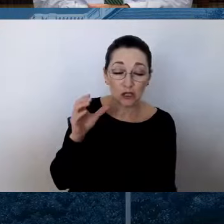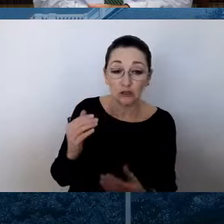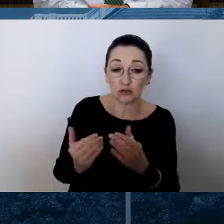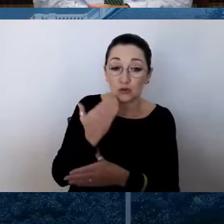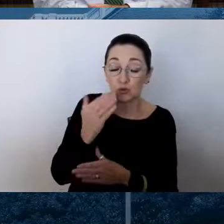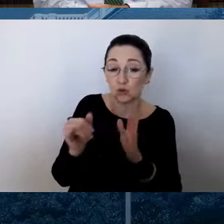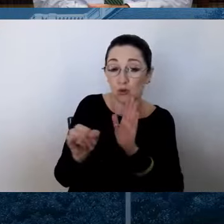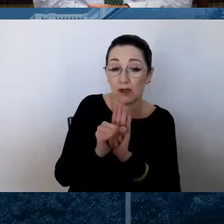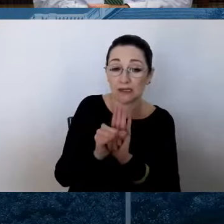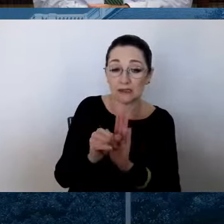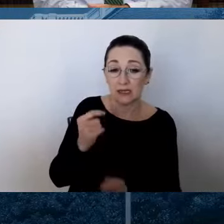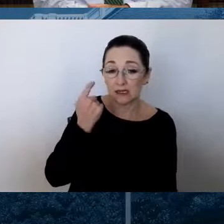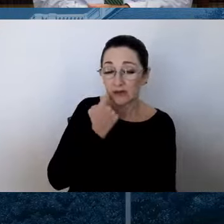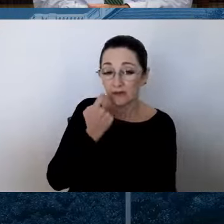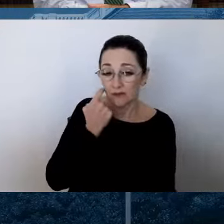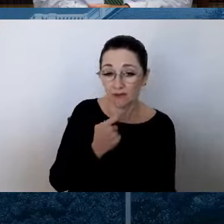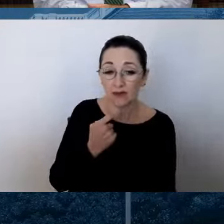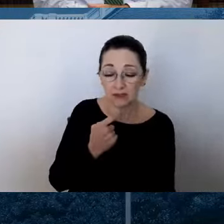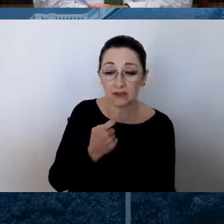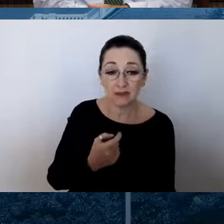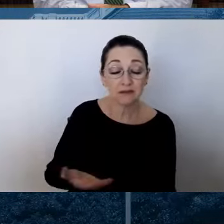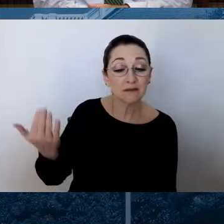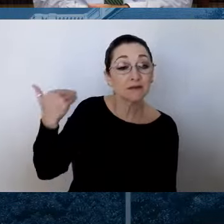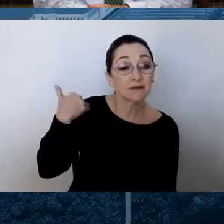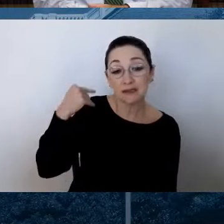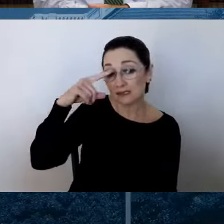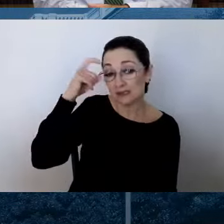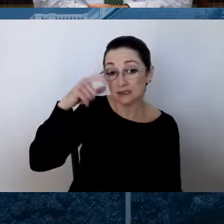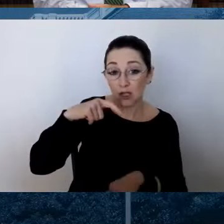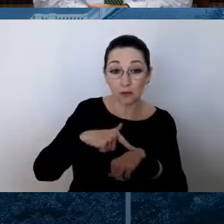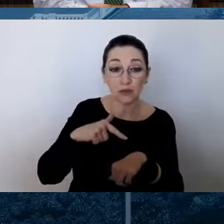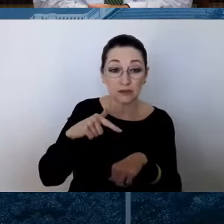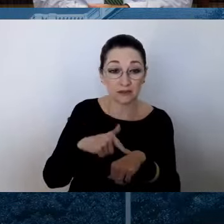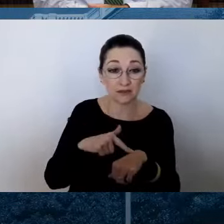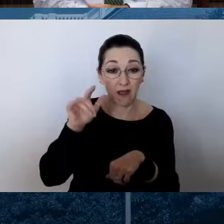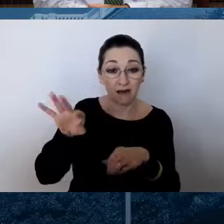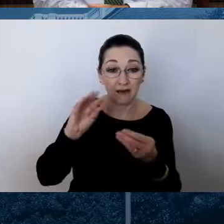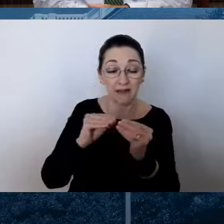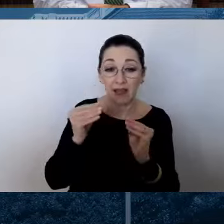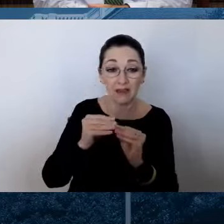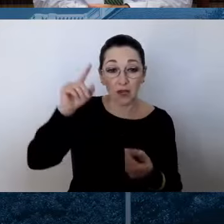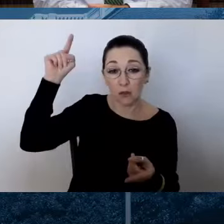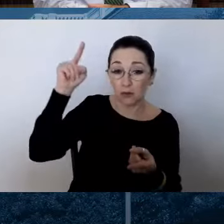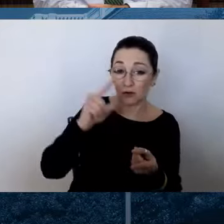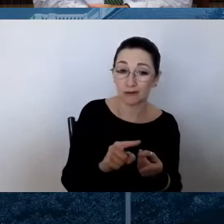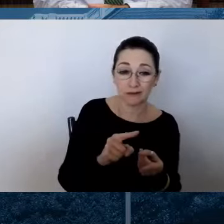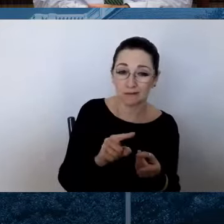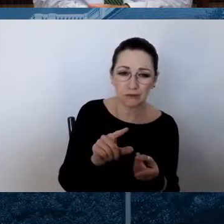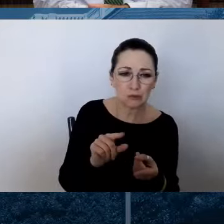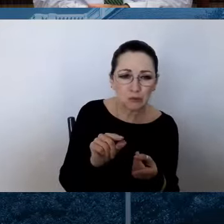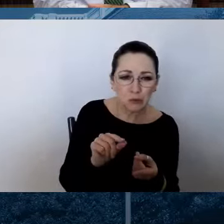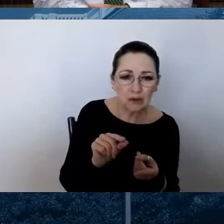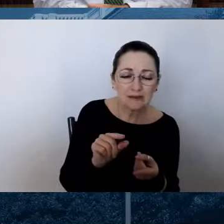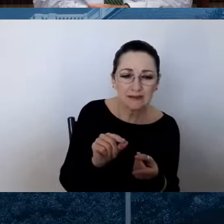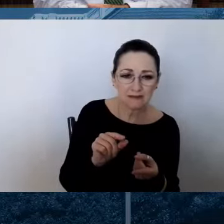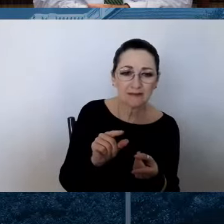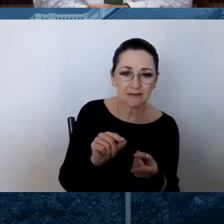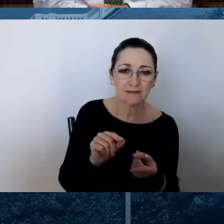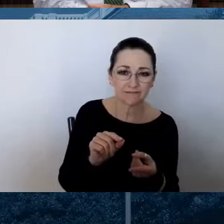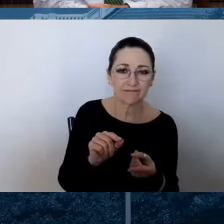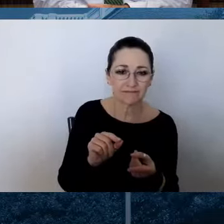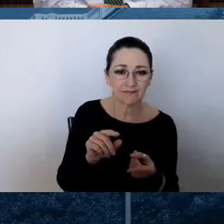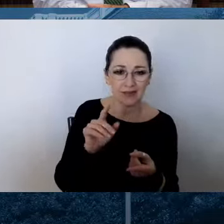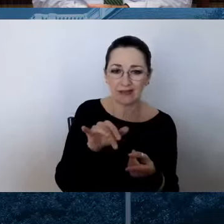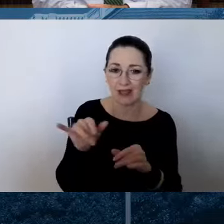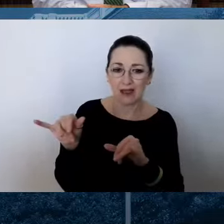we stopped doing our press conferences in late summer, we were in the 20s in terms of new positive cases on a 7 moving